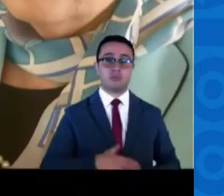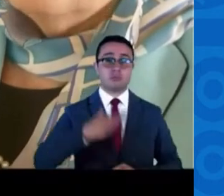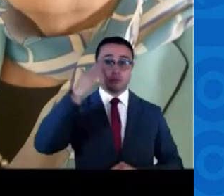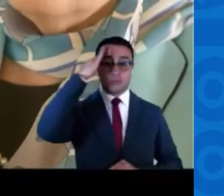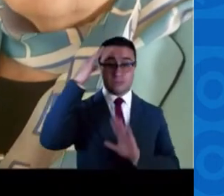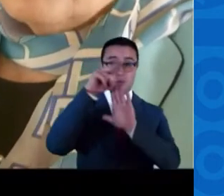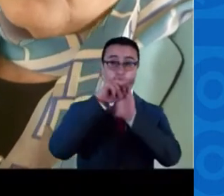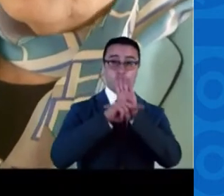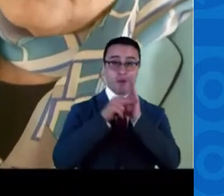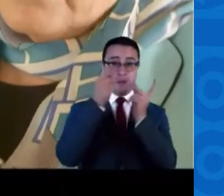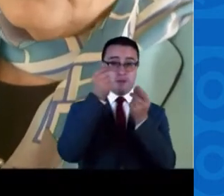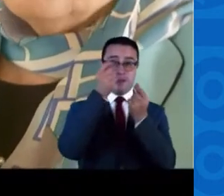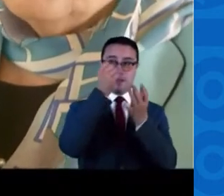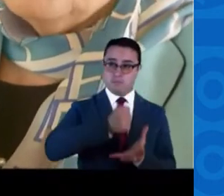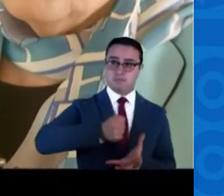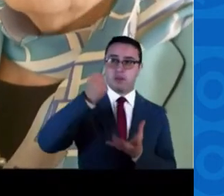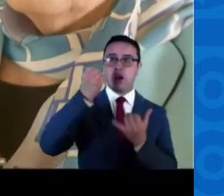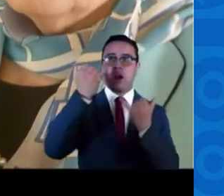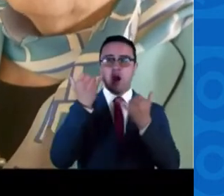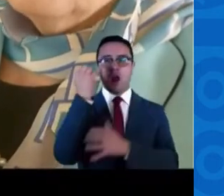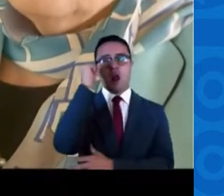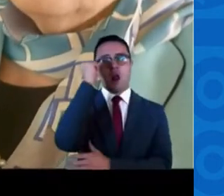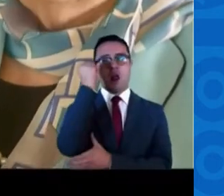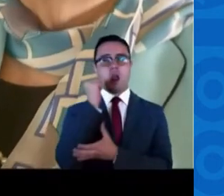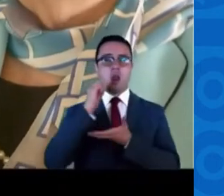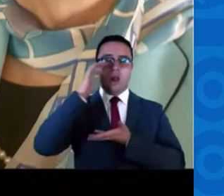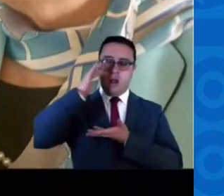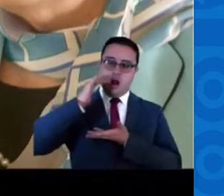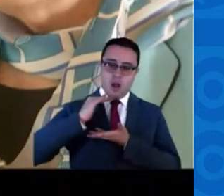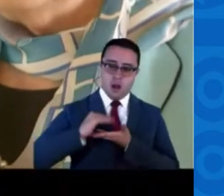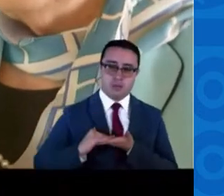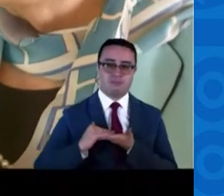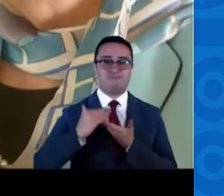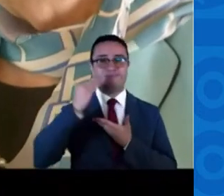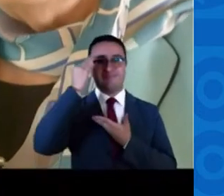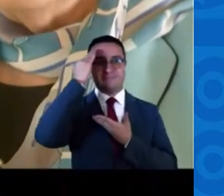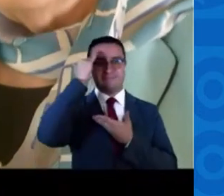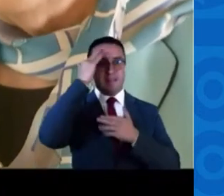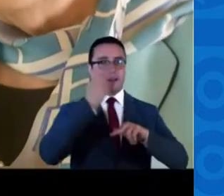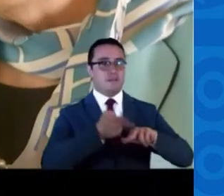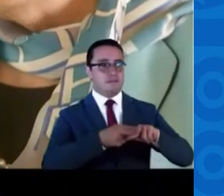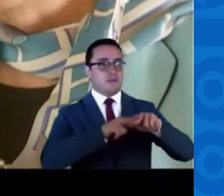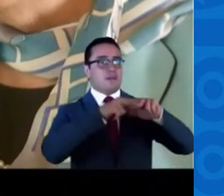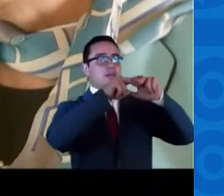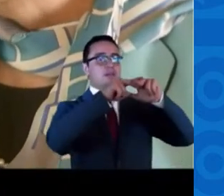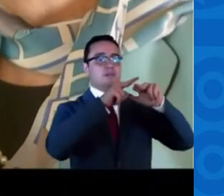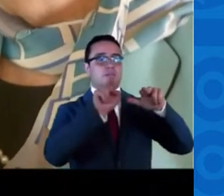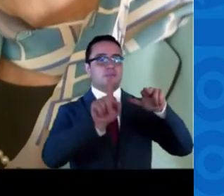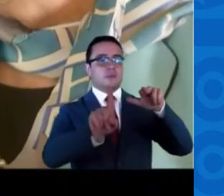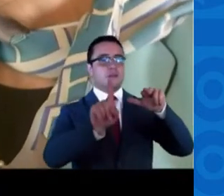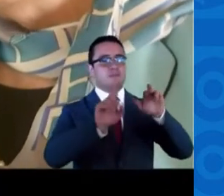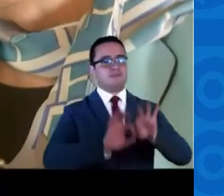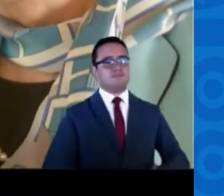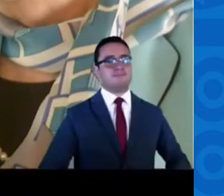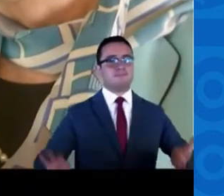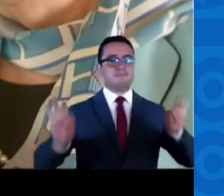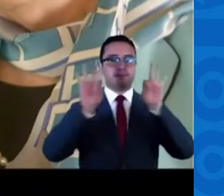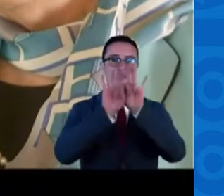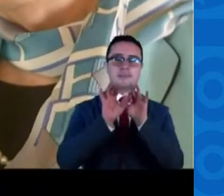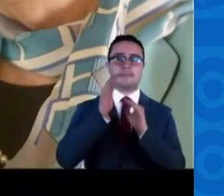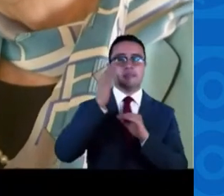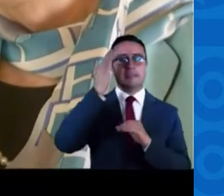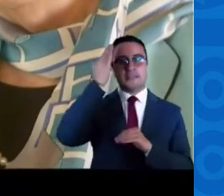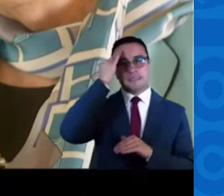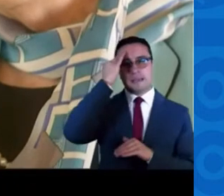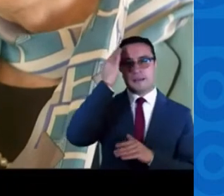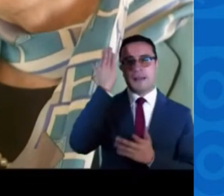We know that the monetary policies nowadays are contracting, particularly regarding interest rates, but